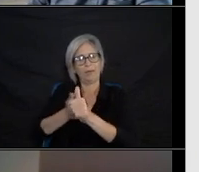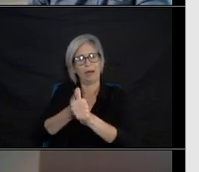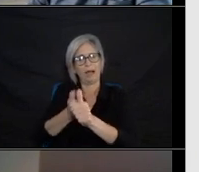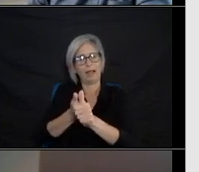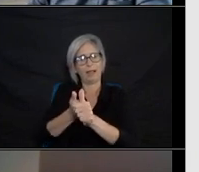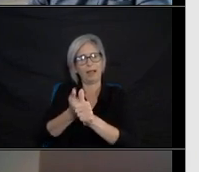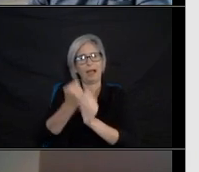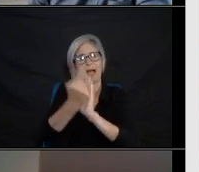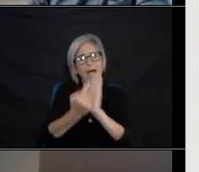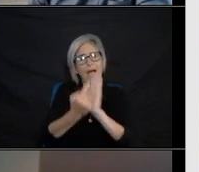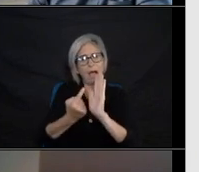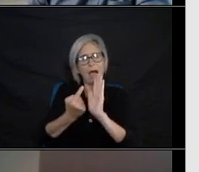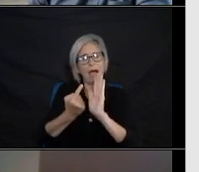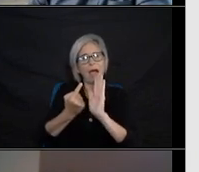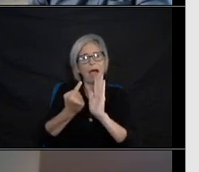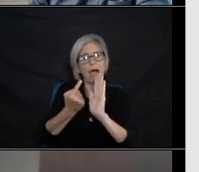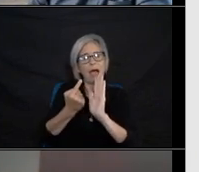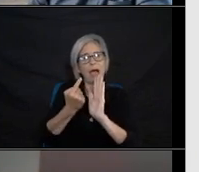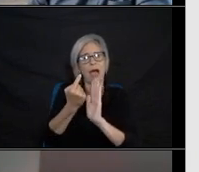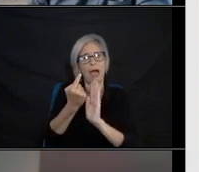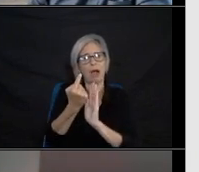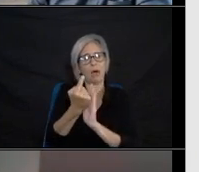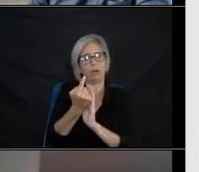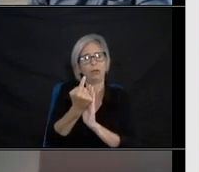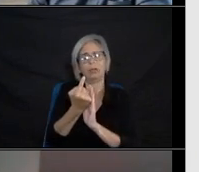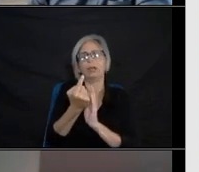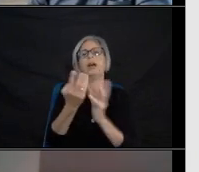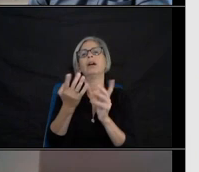our facilities where we would not use styrofoam